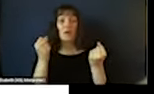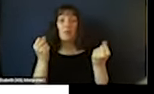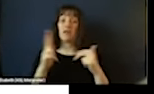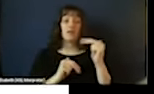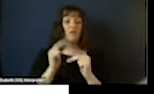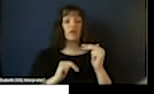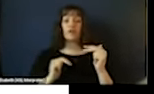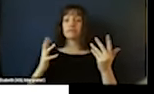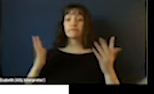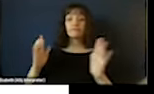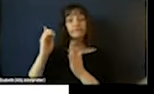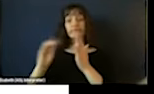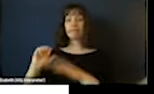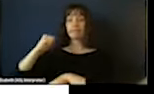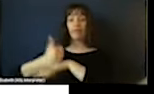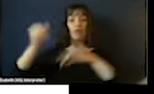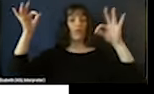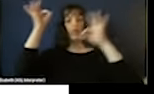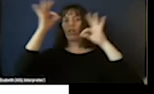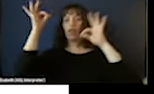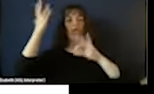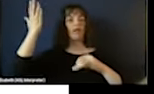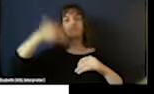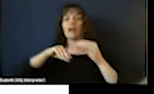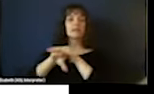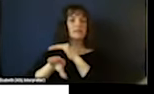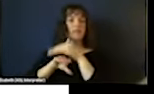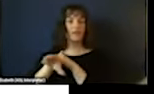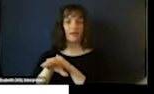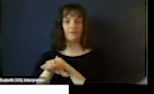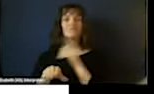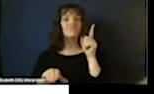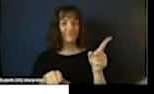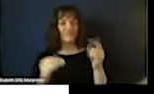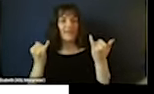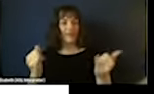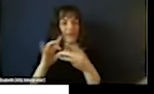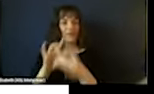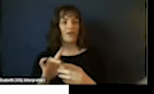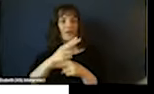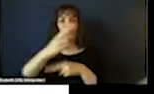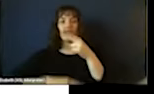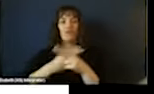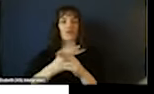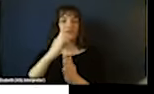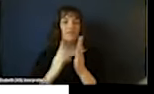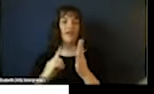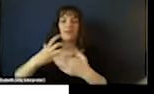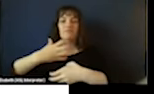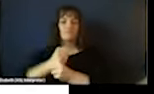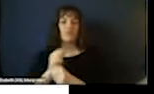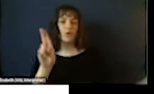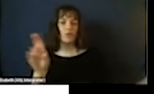where universal design comes in. So this is a concept that was developed in architecture, and it's the idea that something should